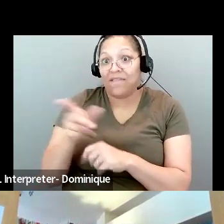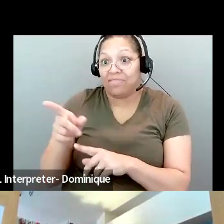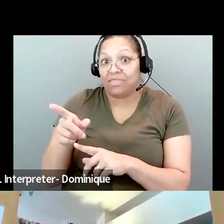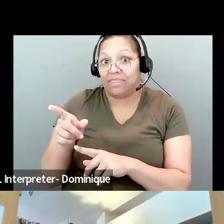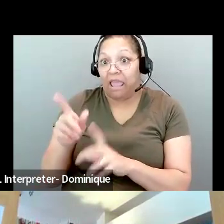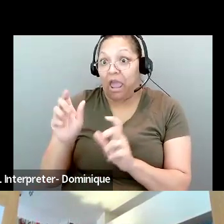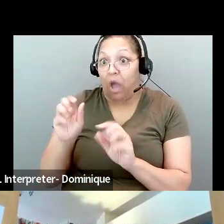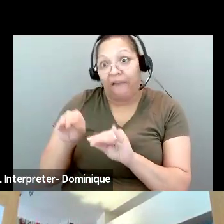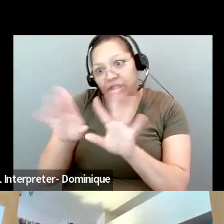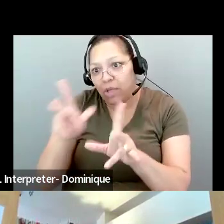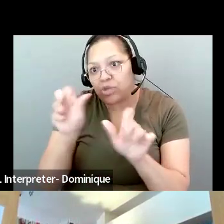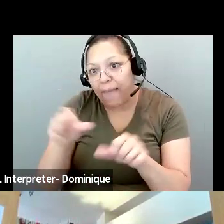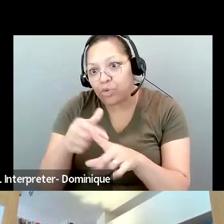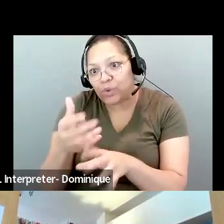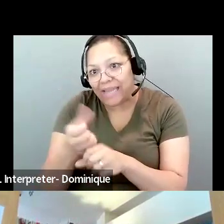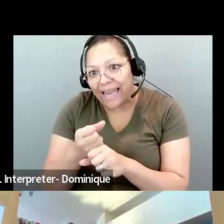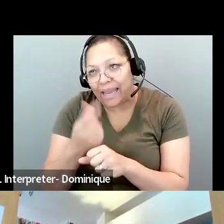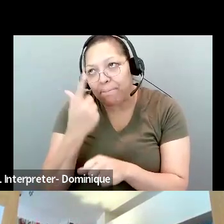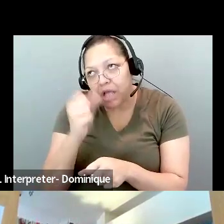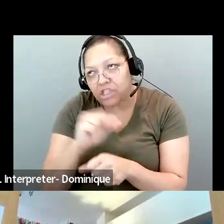it just because of COVID.